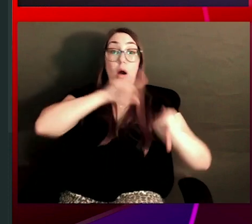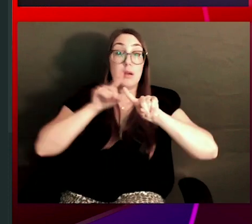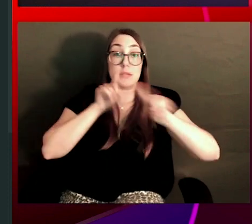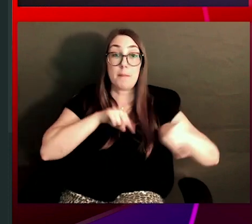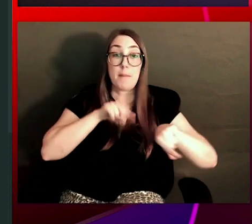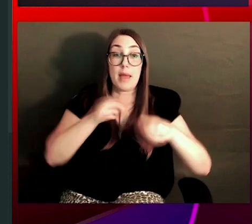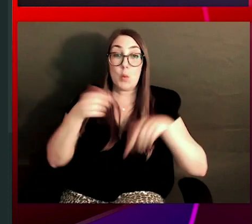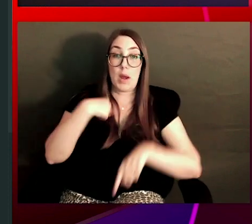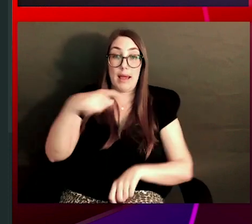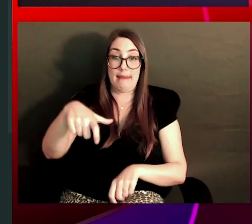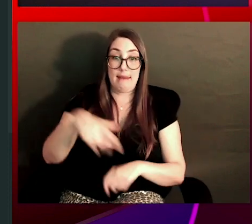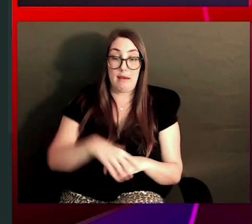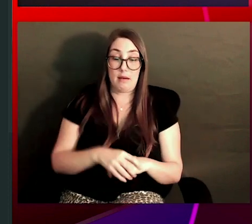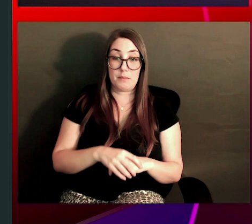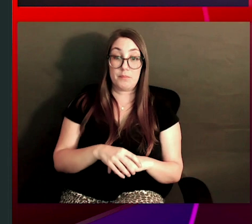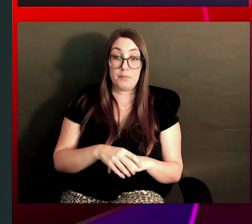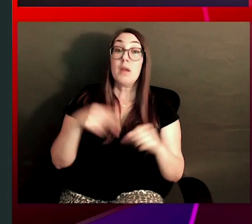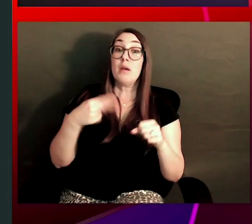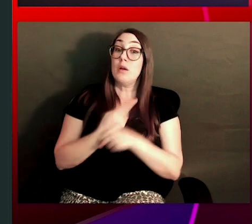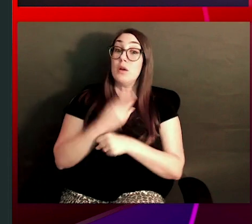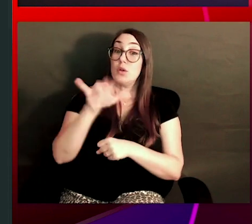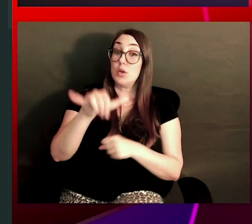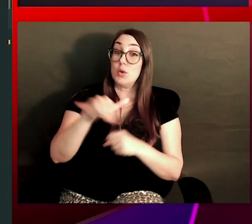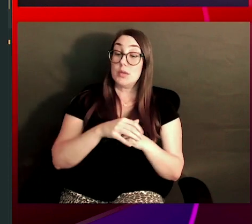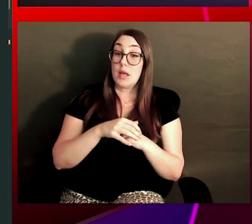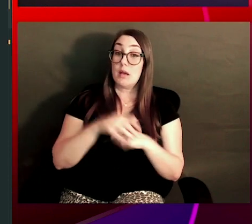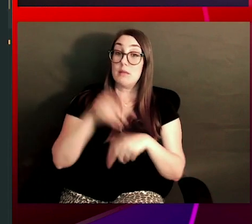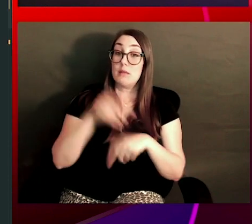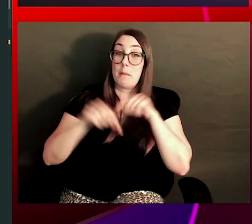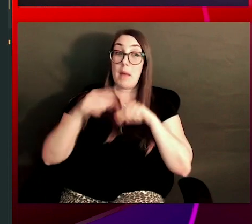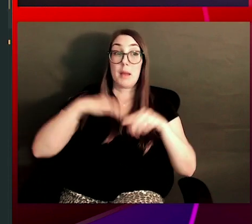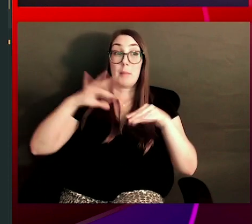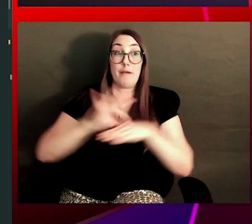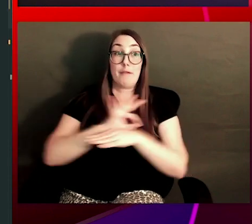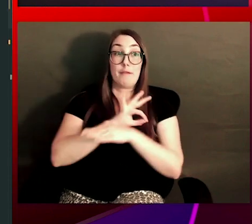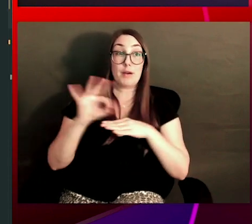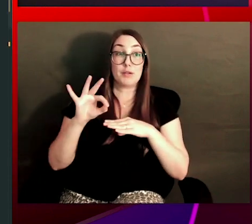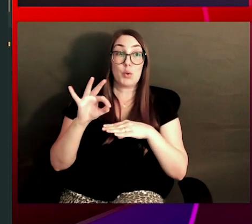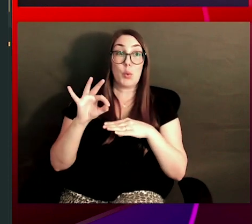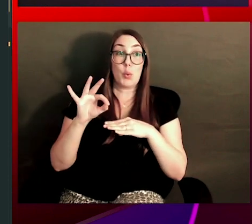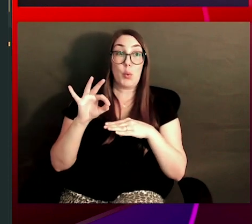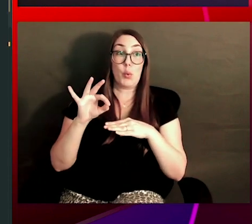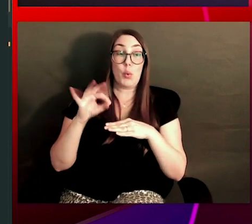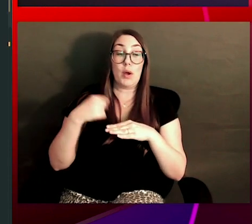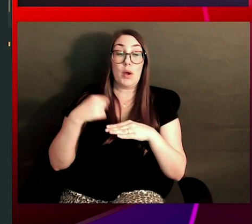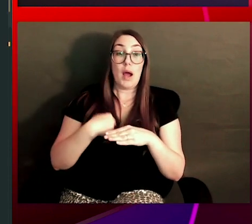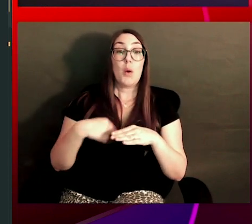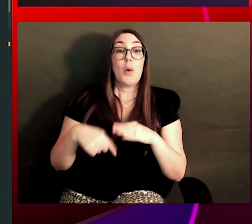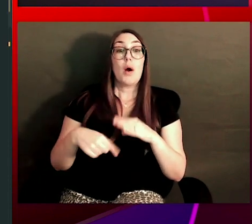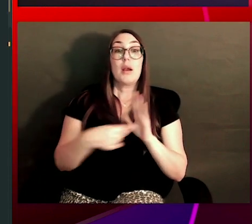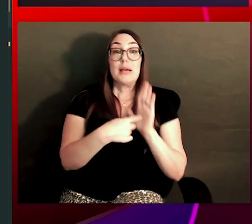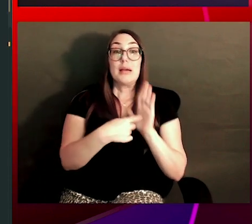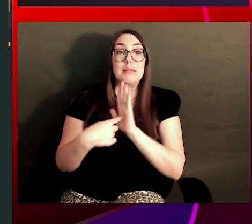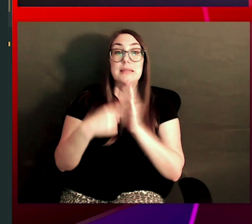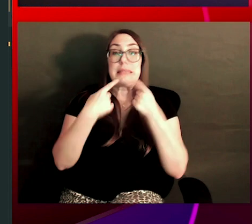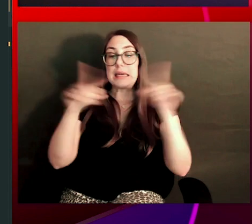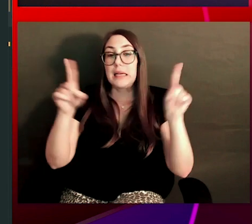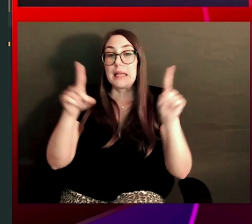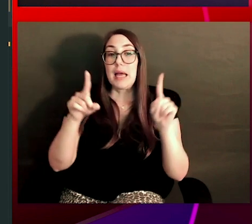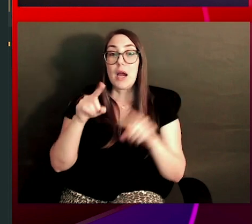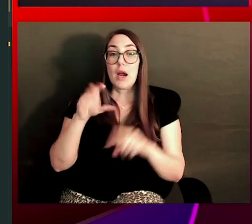Okay. So to use that, back in my function, I'm going to declare a constructor, public